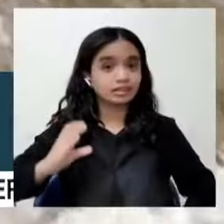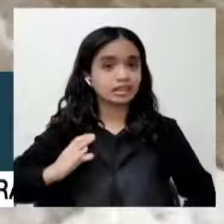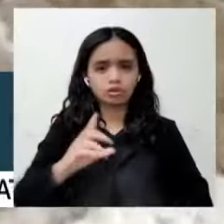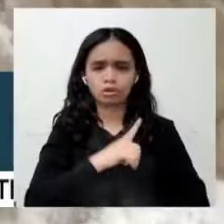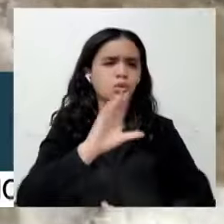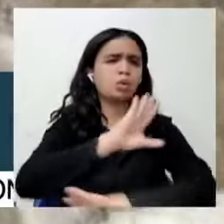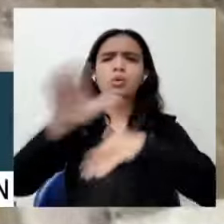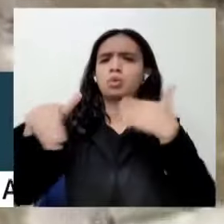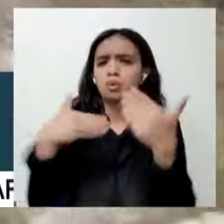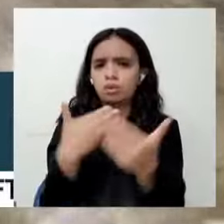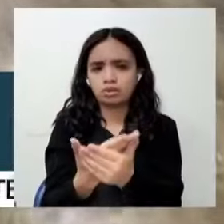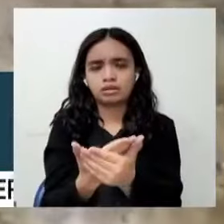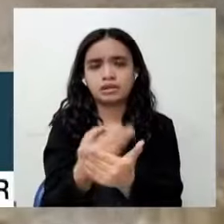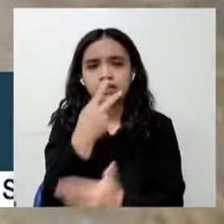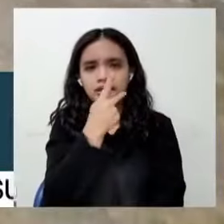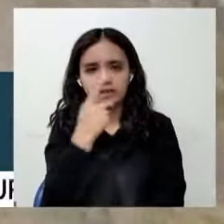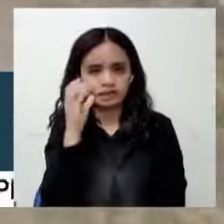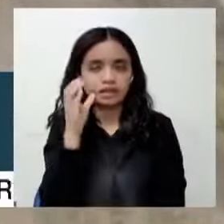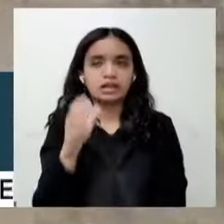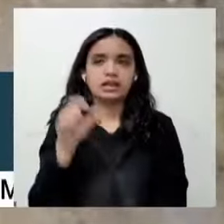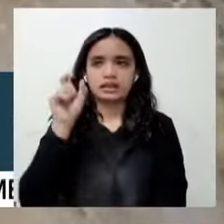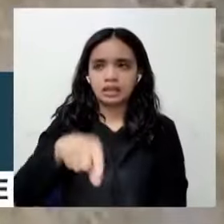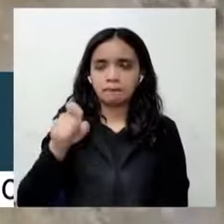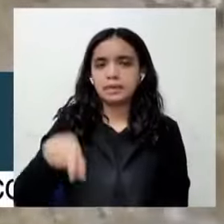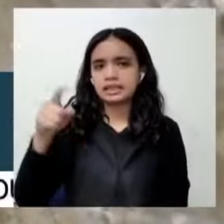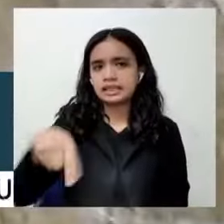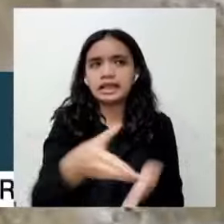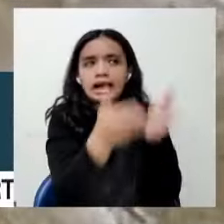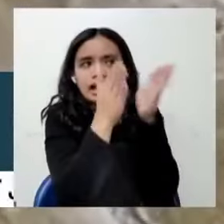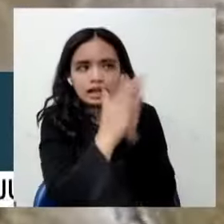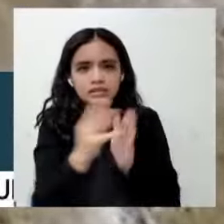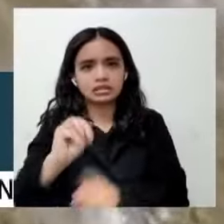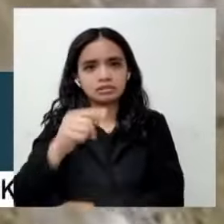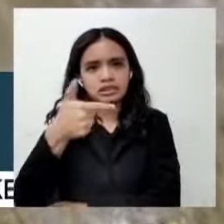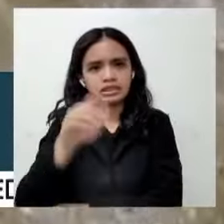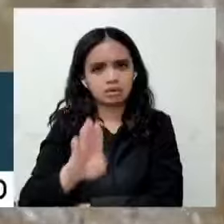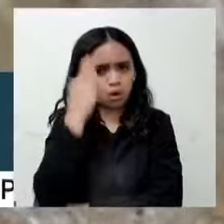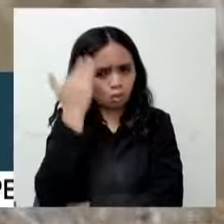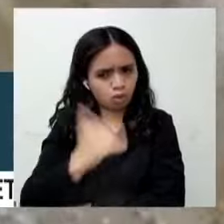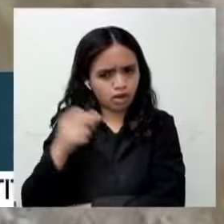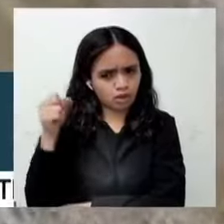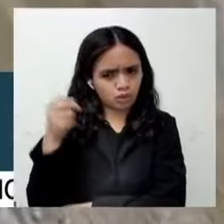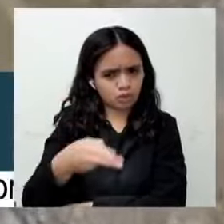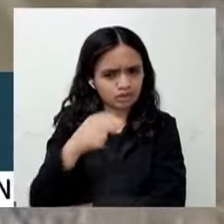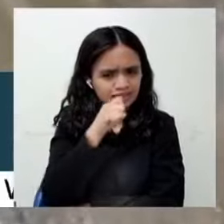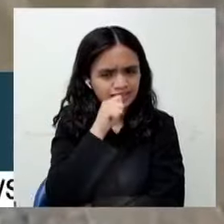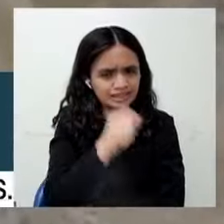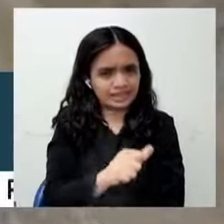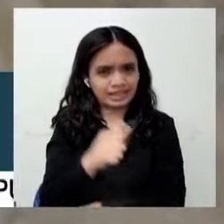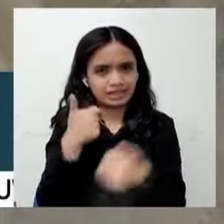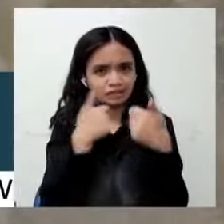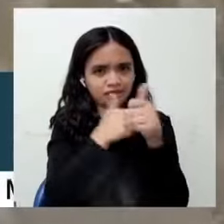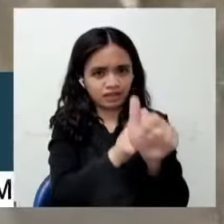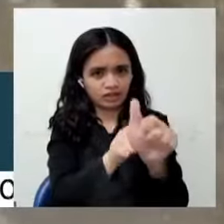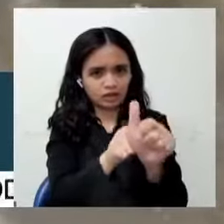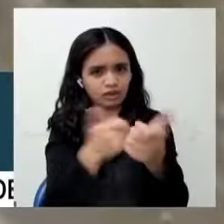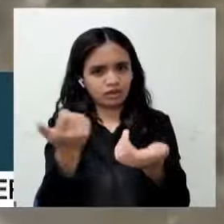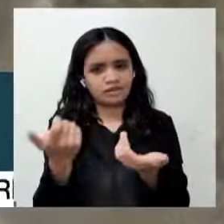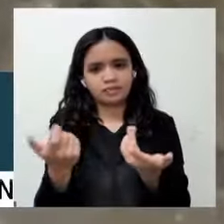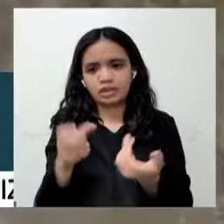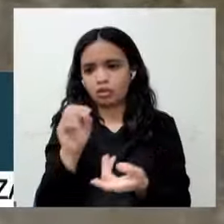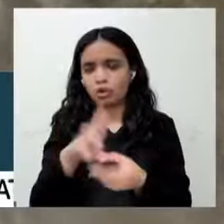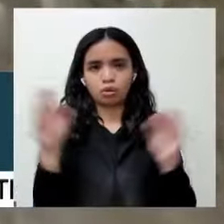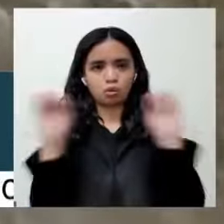Carmina, and they should have already asked MGB how come the order was not implemented properly, or nobody followed